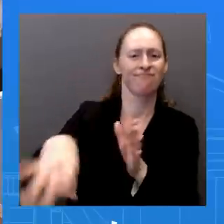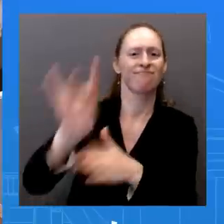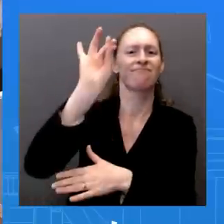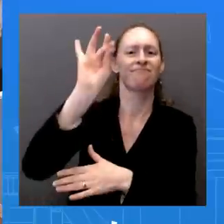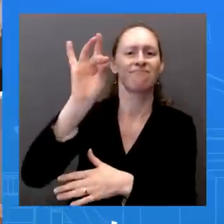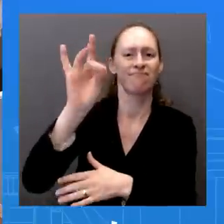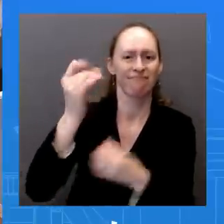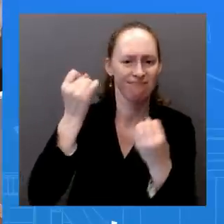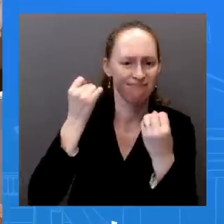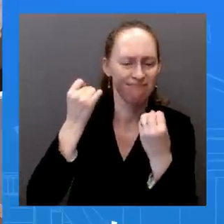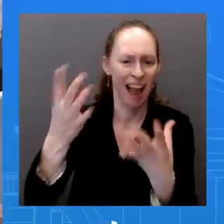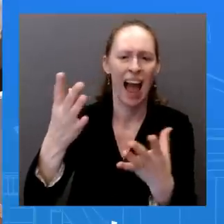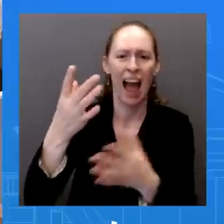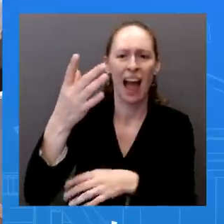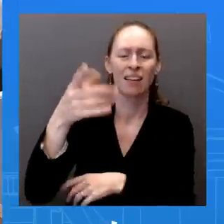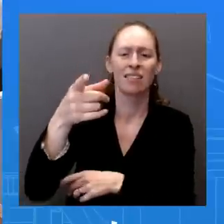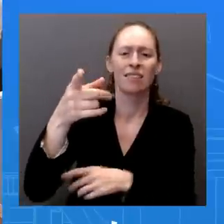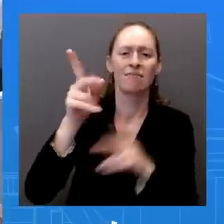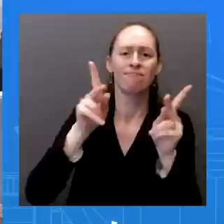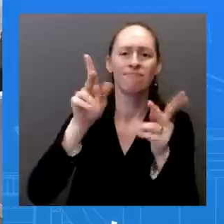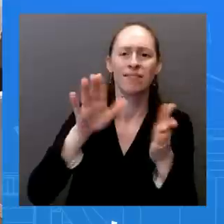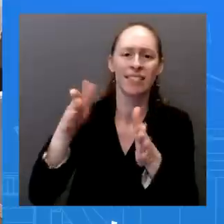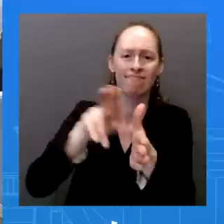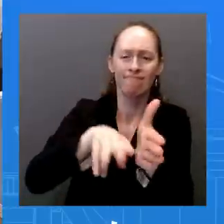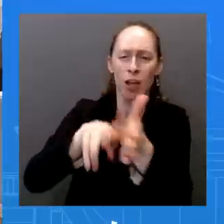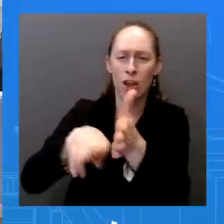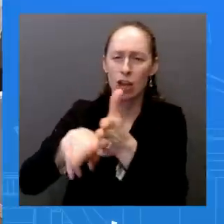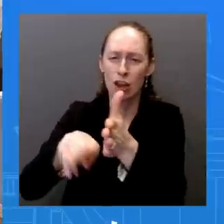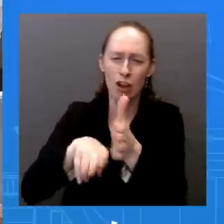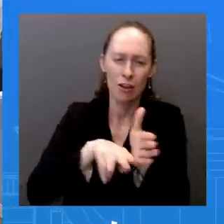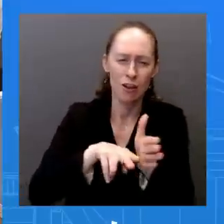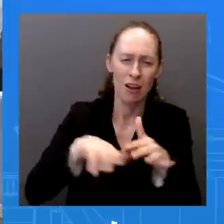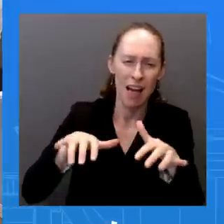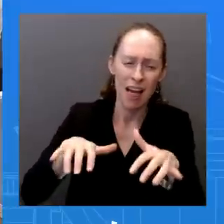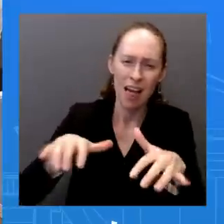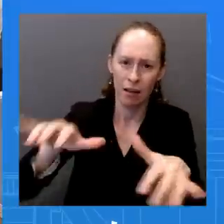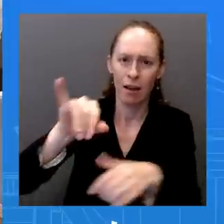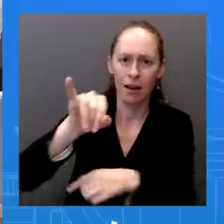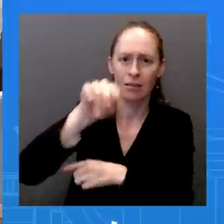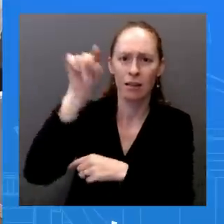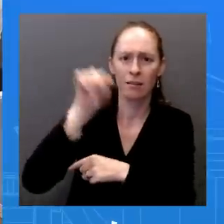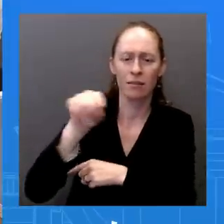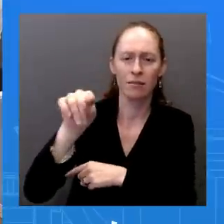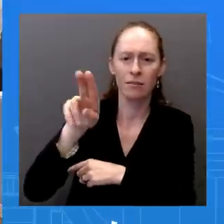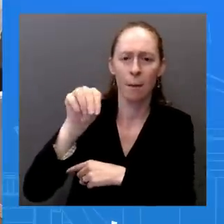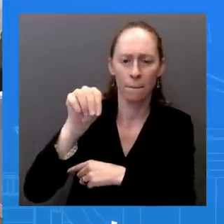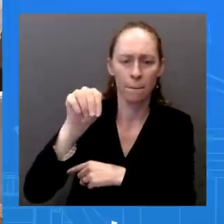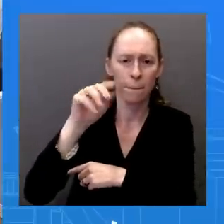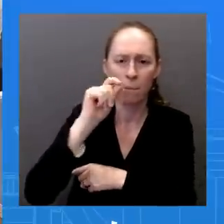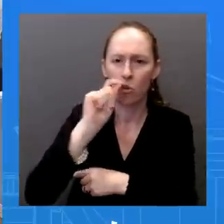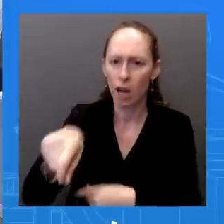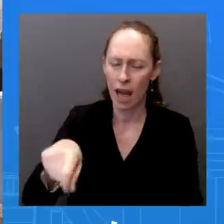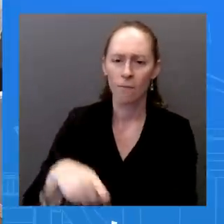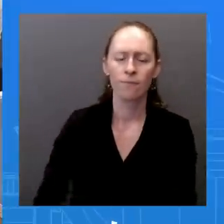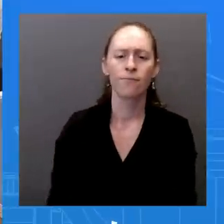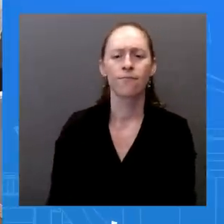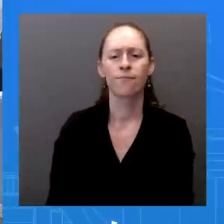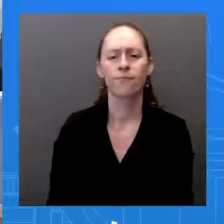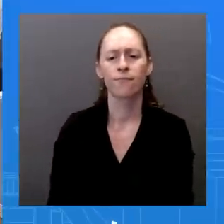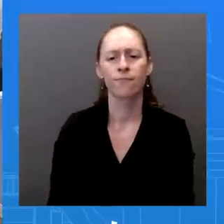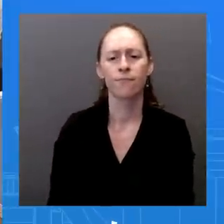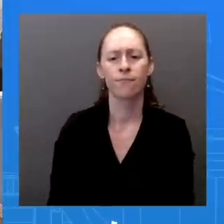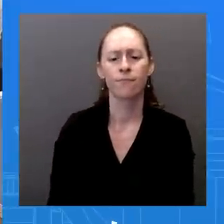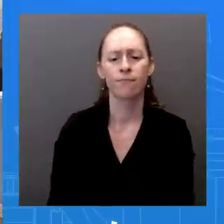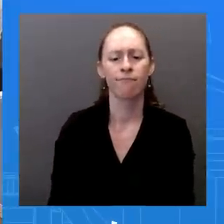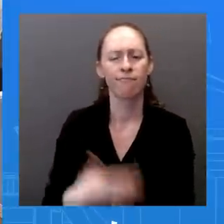invasion vis-a-vis these mass graves? What does it mean for the war crimes case that's being built, and what's the next step in